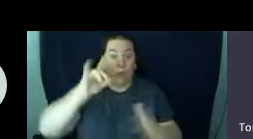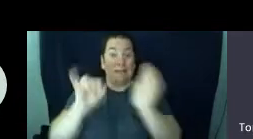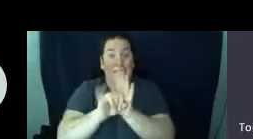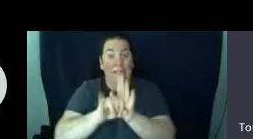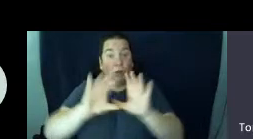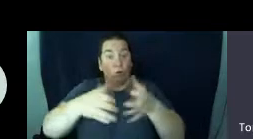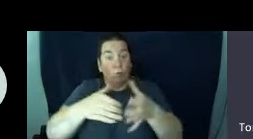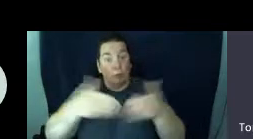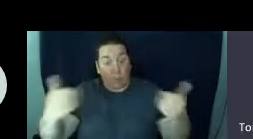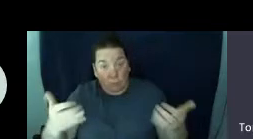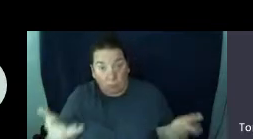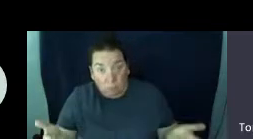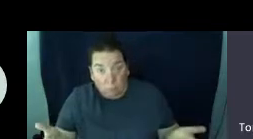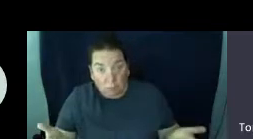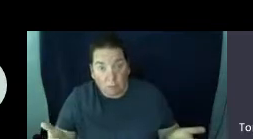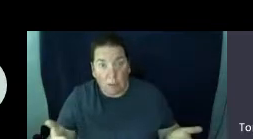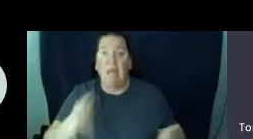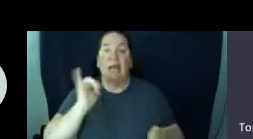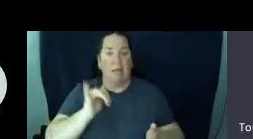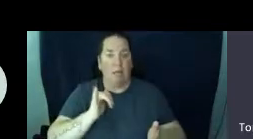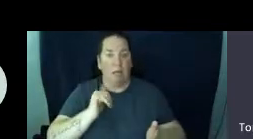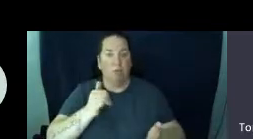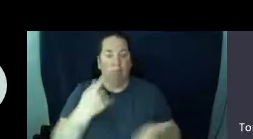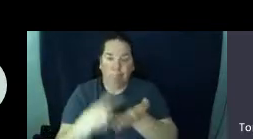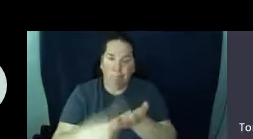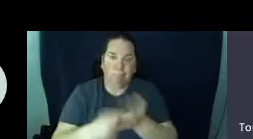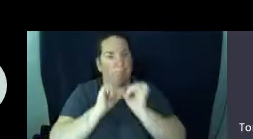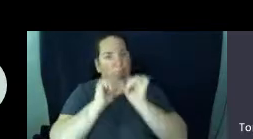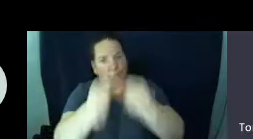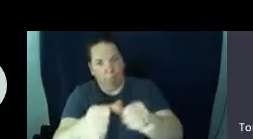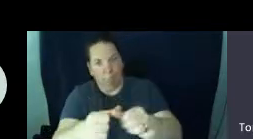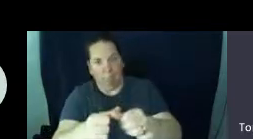just making sure that we keep that conversation going. Thank you.